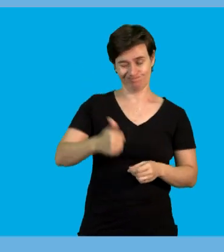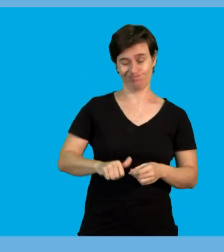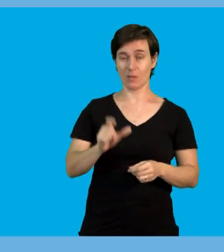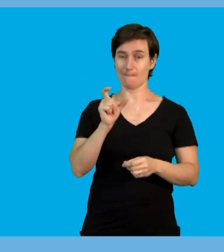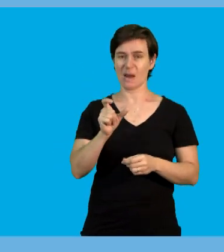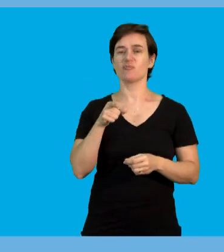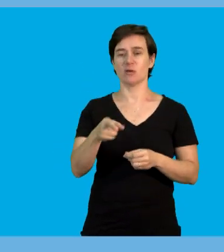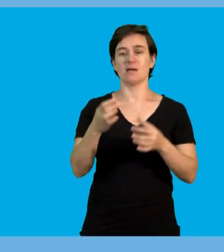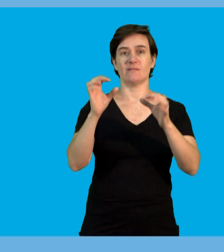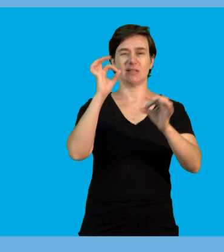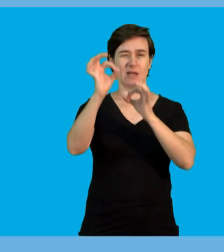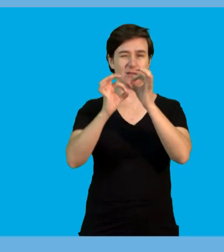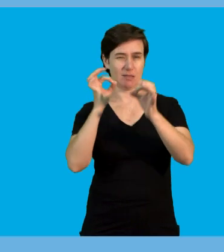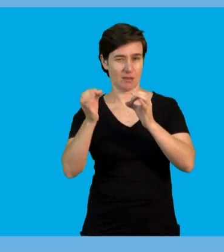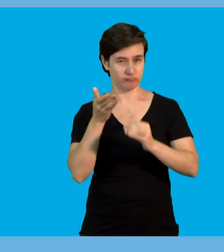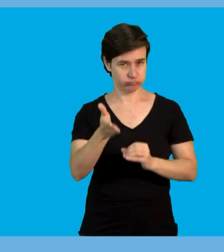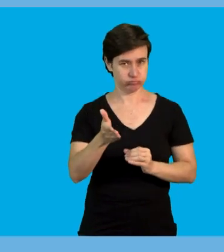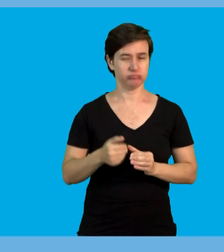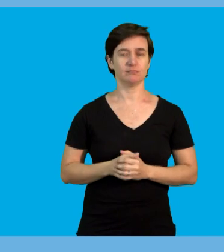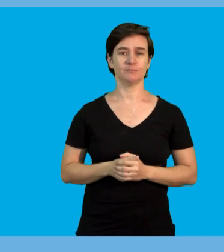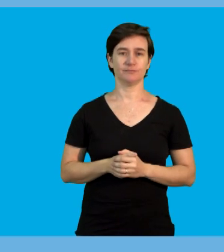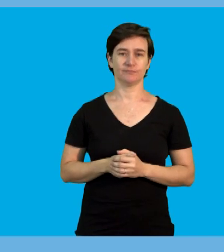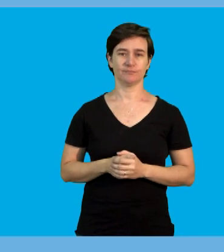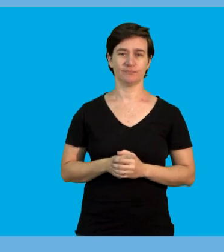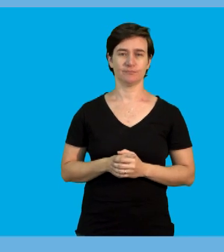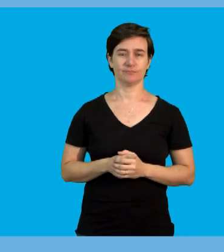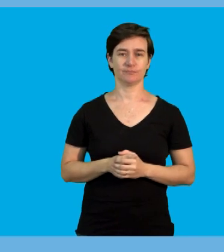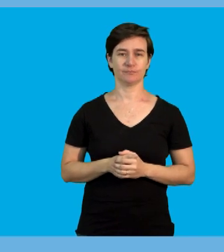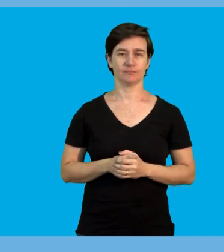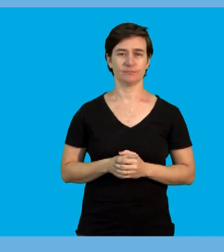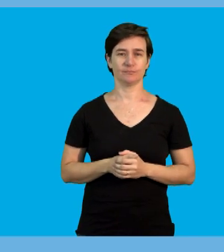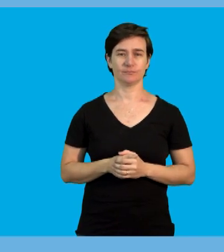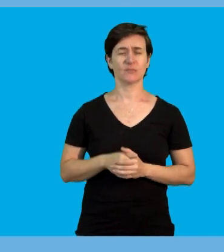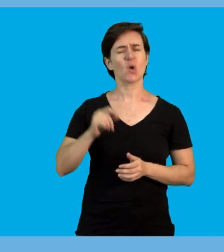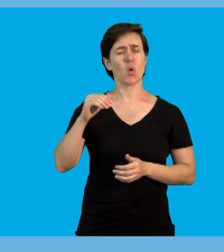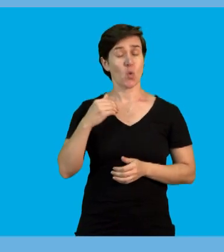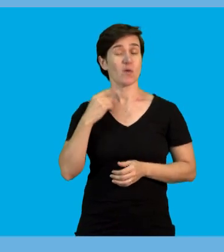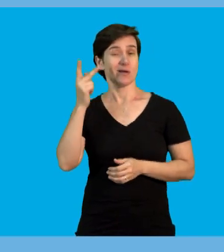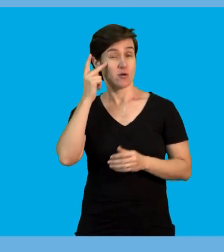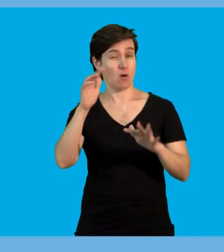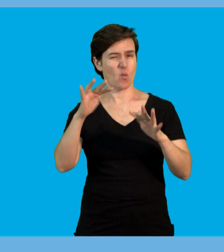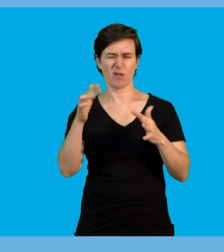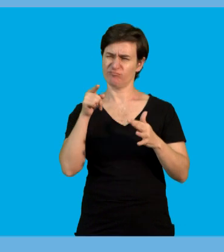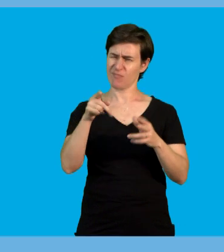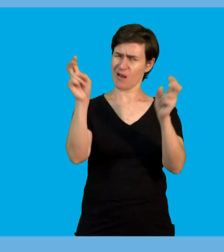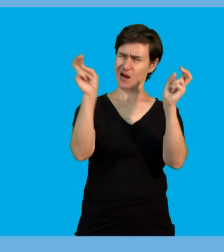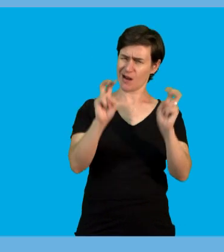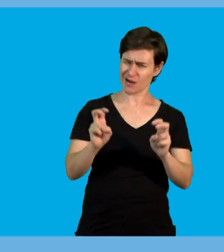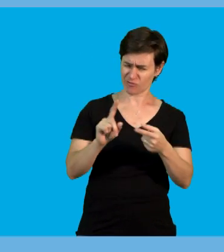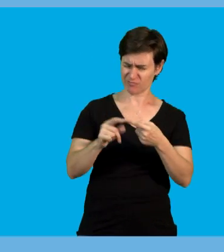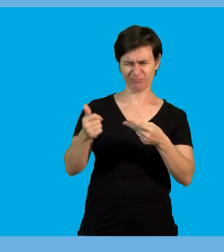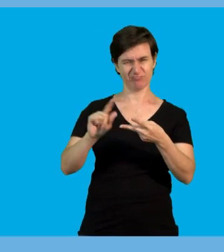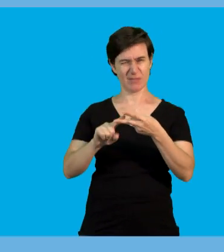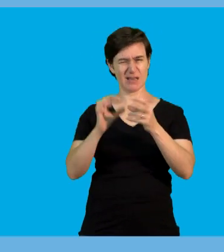group of cells. Then, these are the things that you already know about electricity and cells